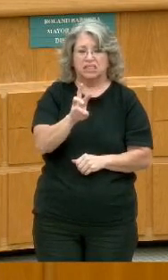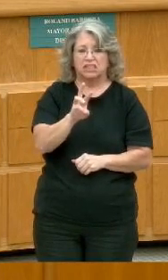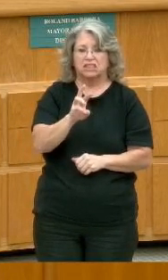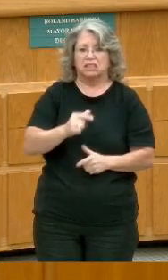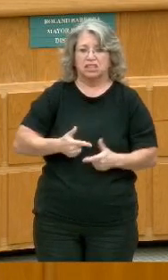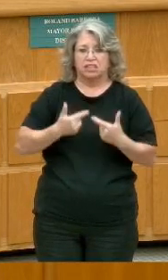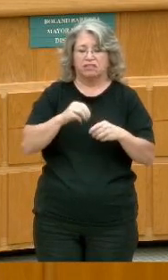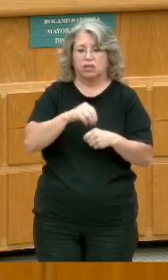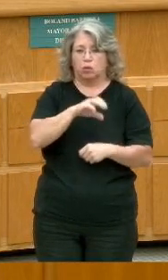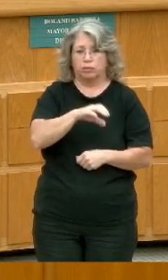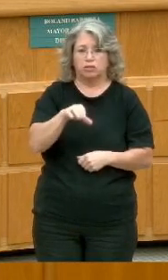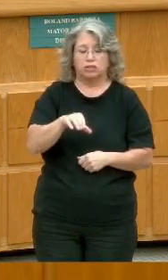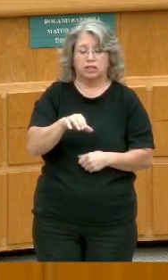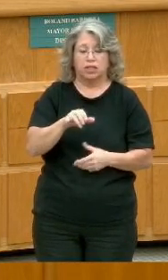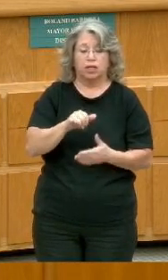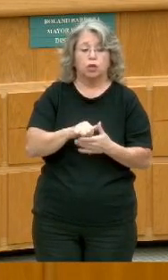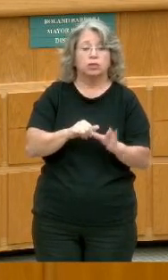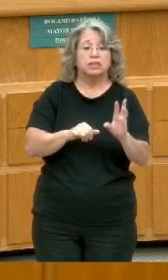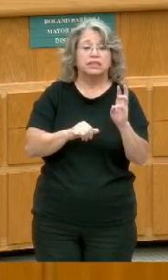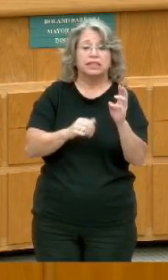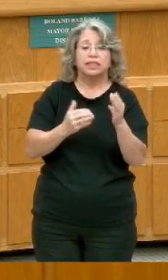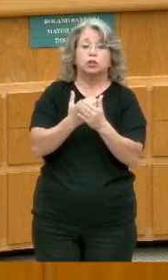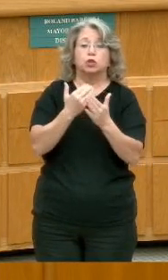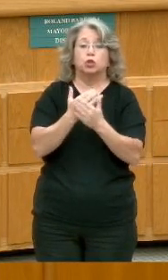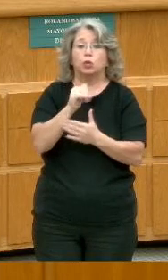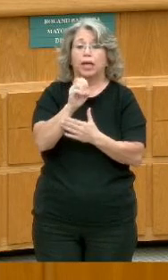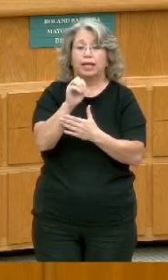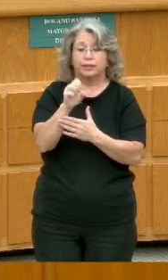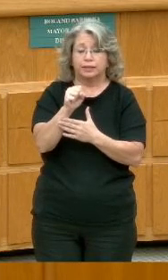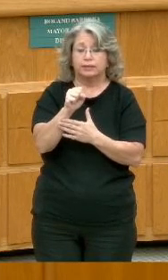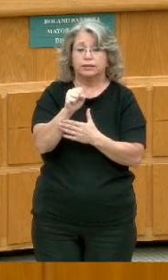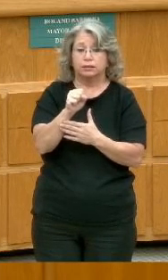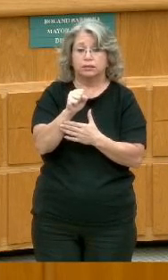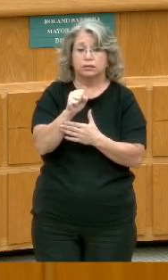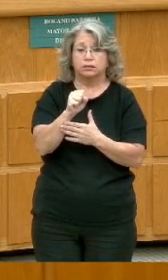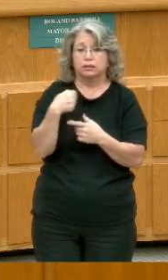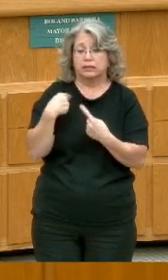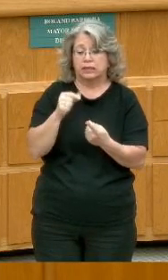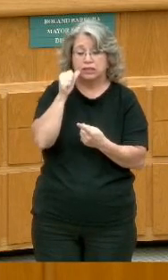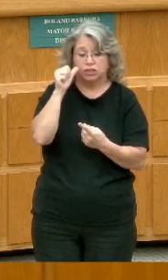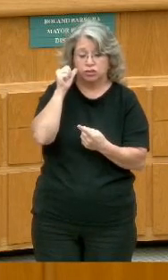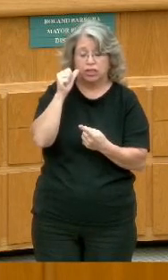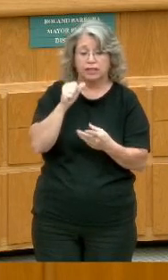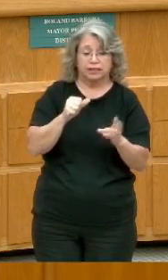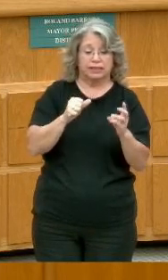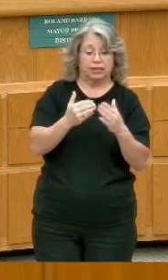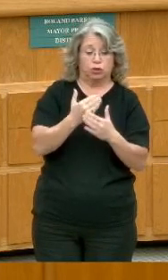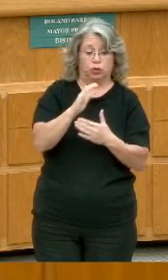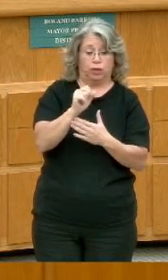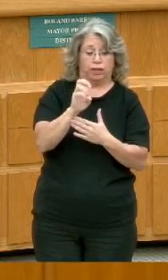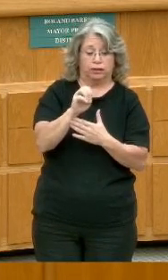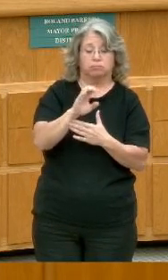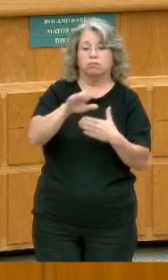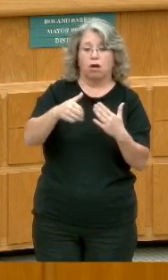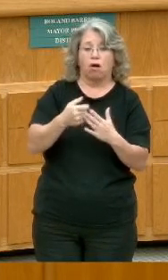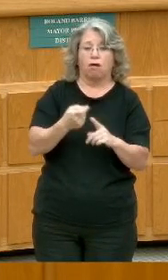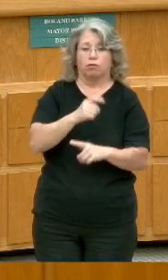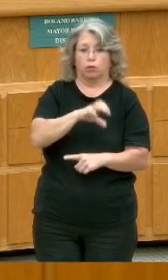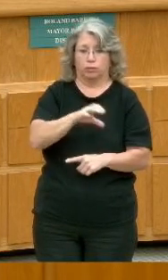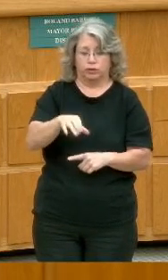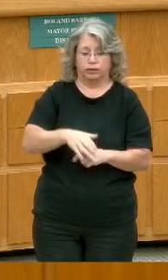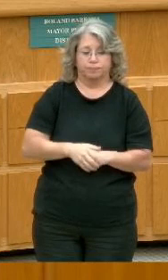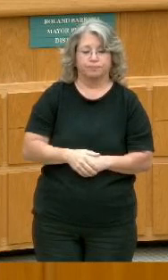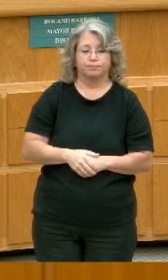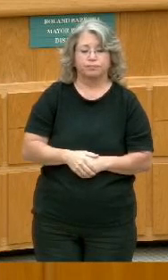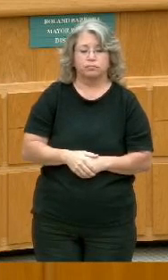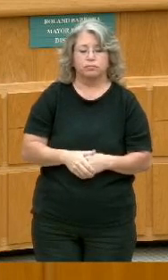The 6 new ones that we are tracking since yesterday, those are all from Corpus Christi. So 6 new from the city of Corpus Christi. We have